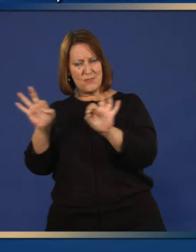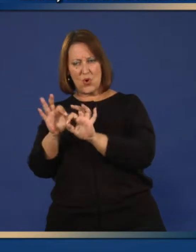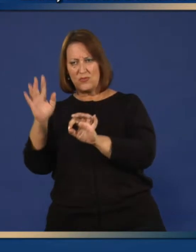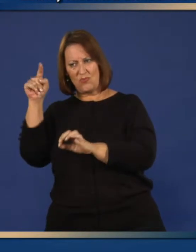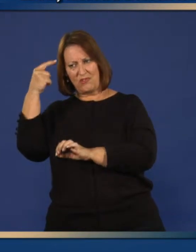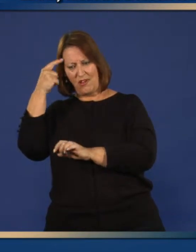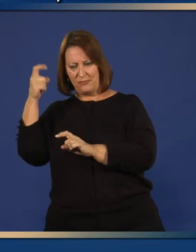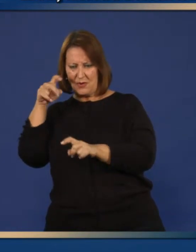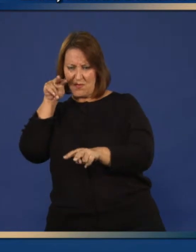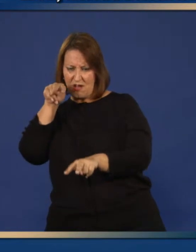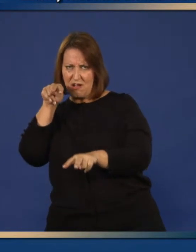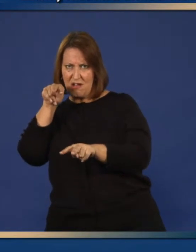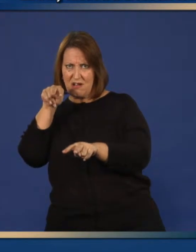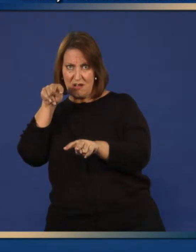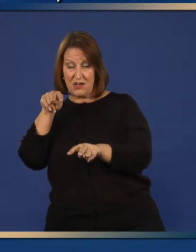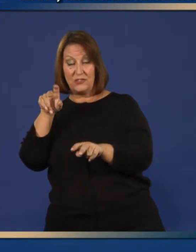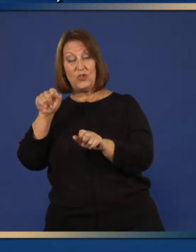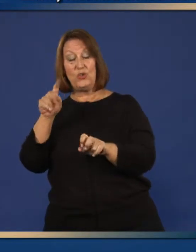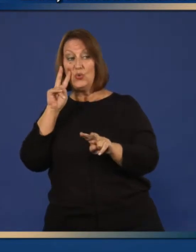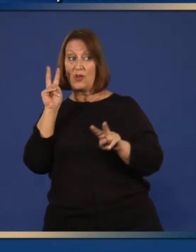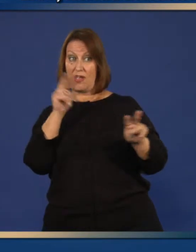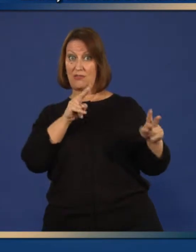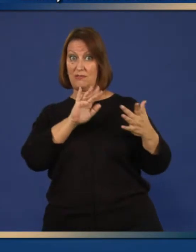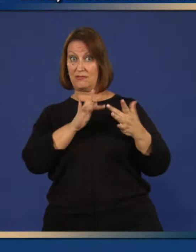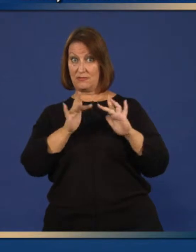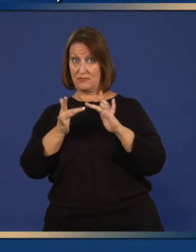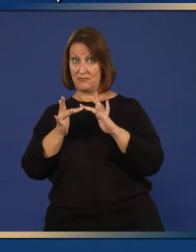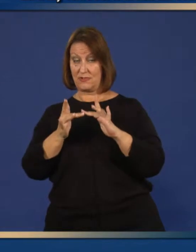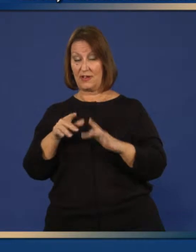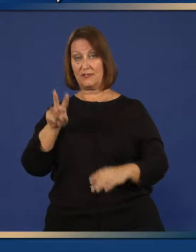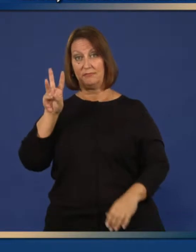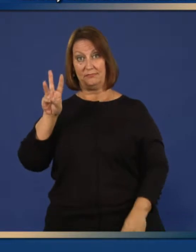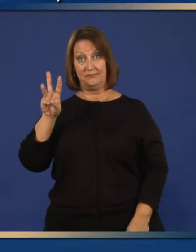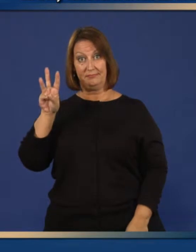monitored. For more information, visit